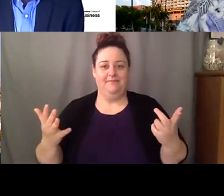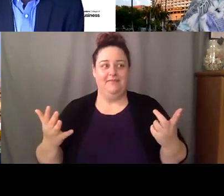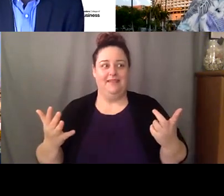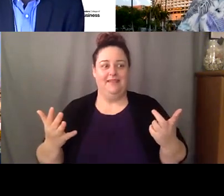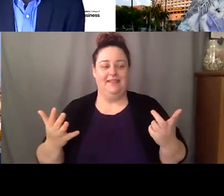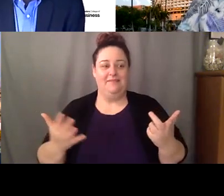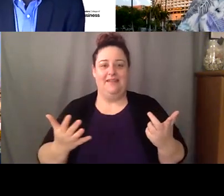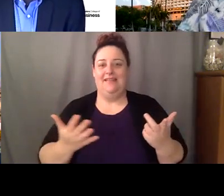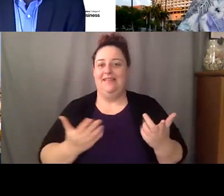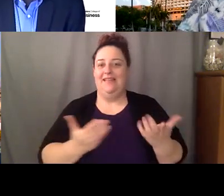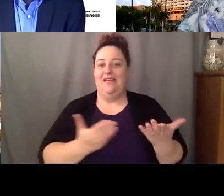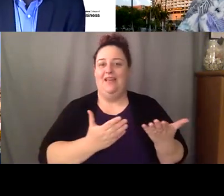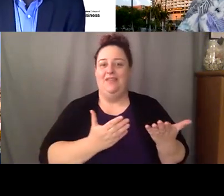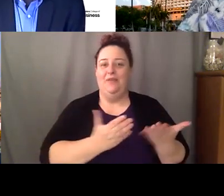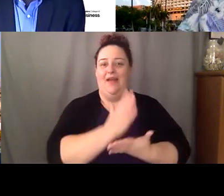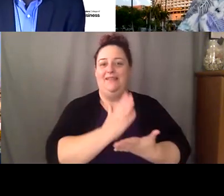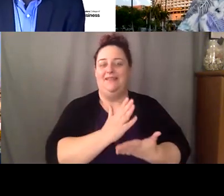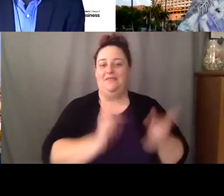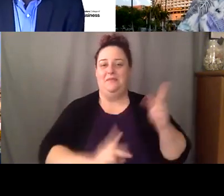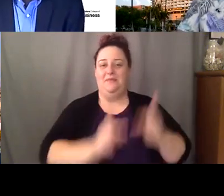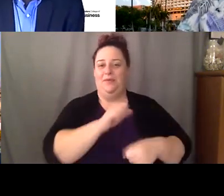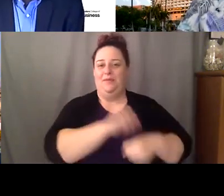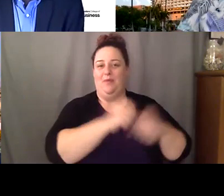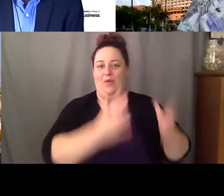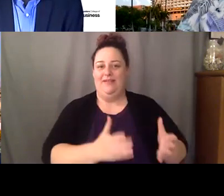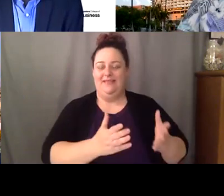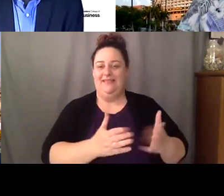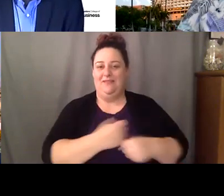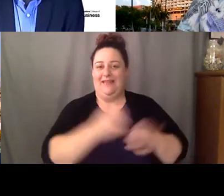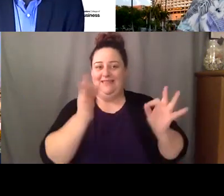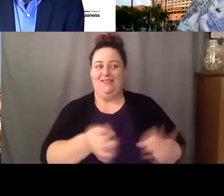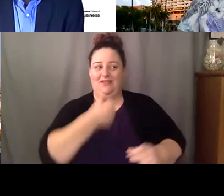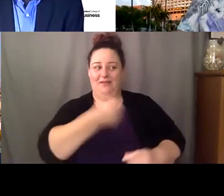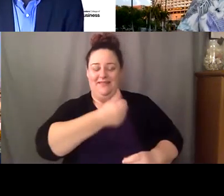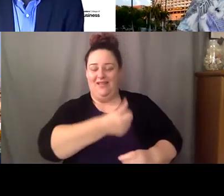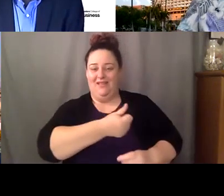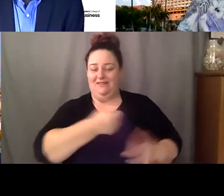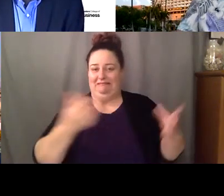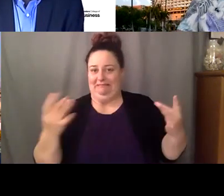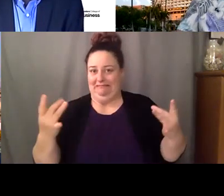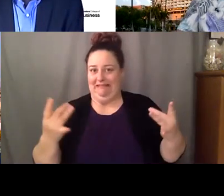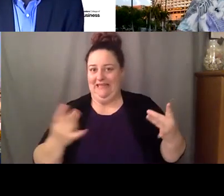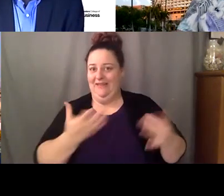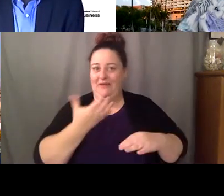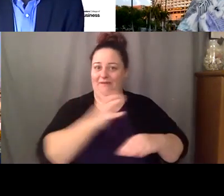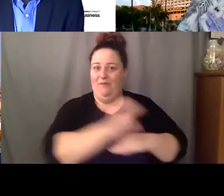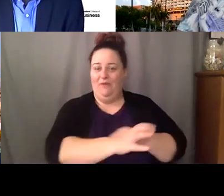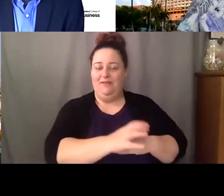the rights of our associates and our employees to make the decision that they feel most comfortable